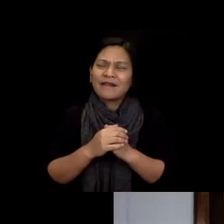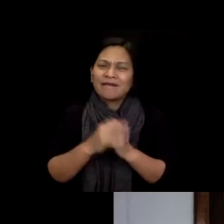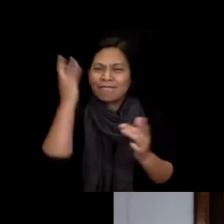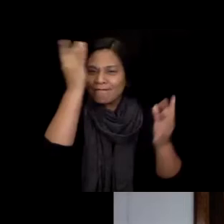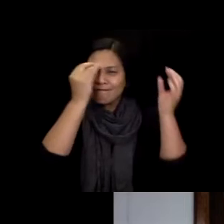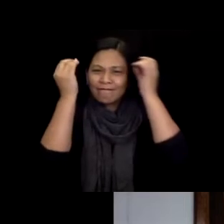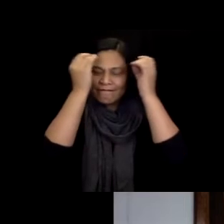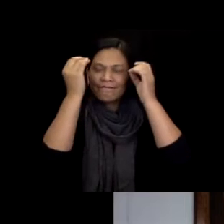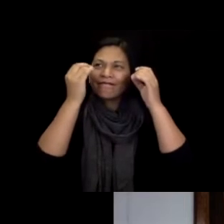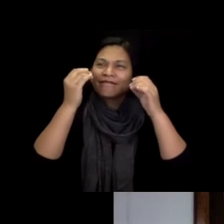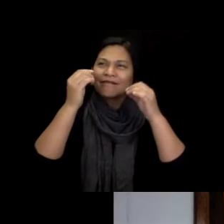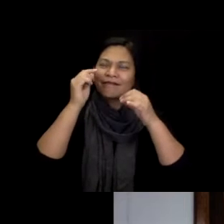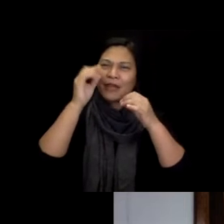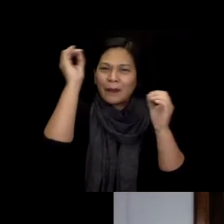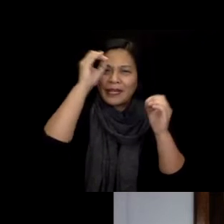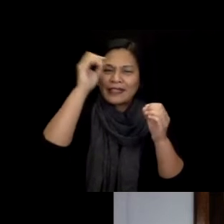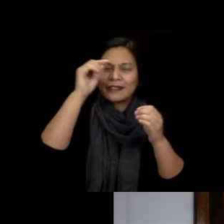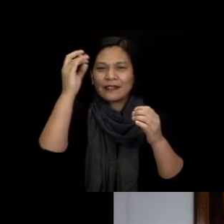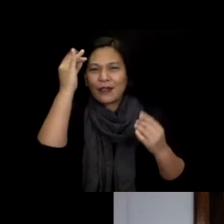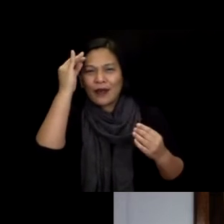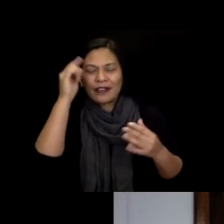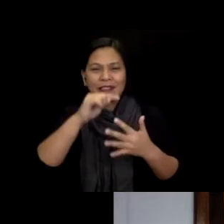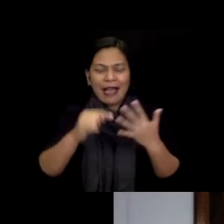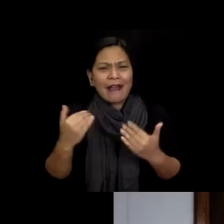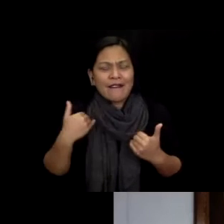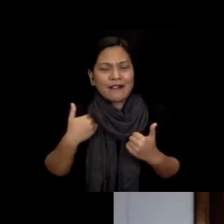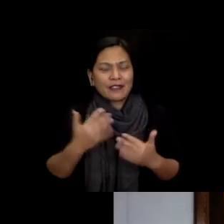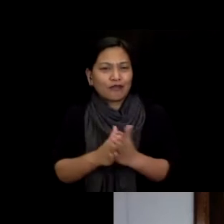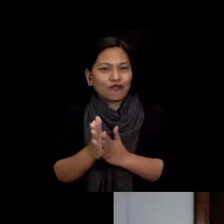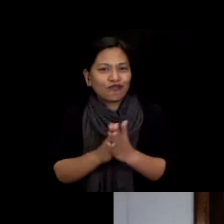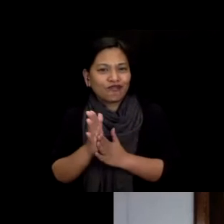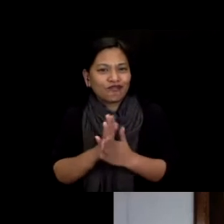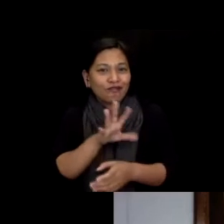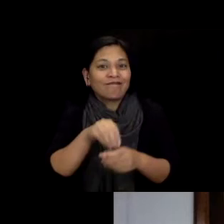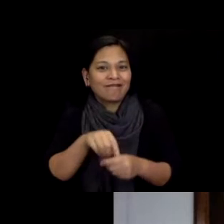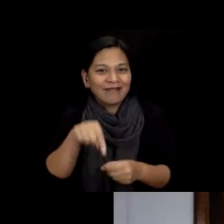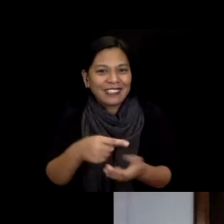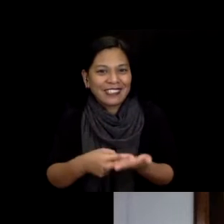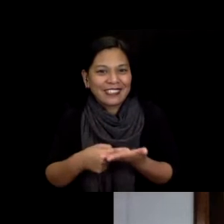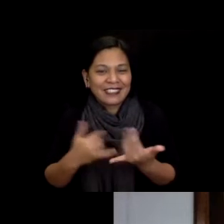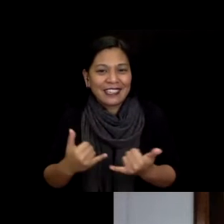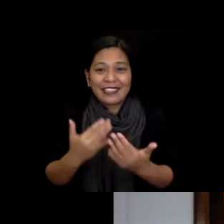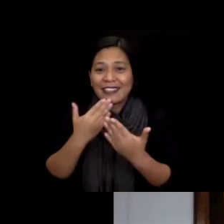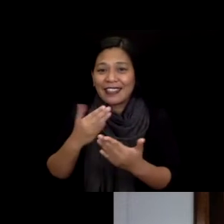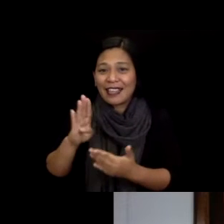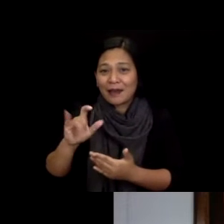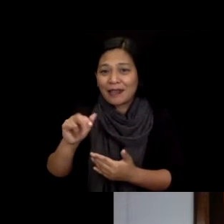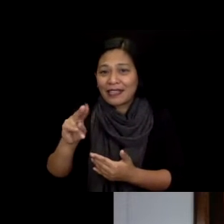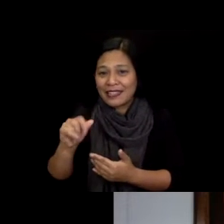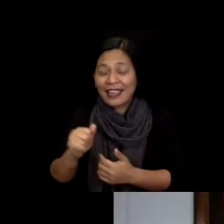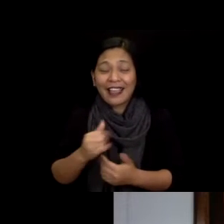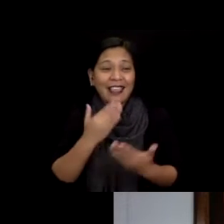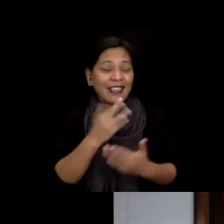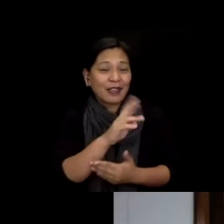be bringing to this conversation today. And thank you, Belinda. Thank you, Real Asian, and to